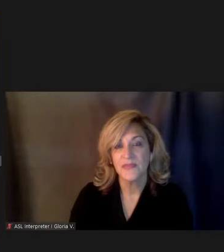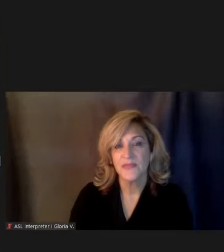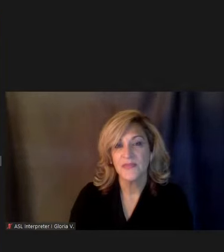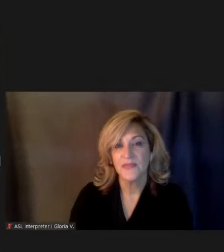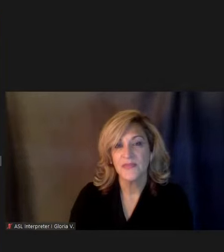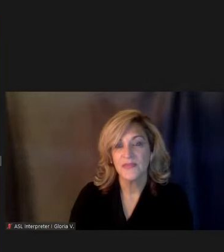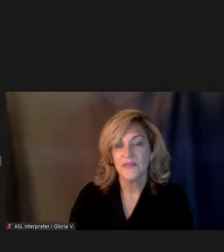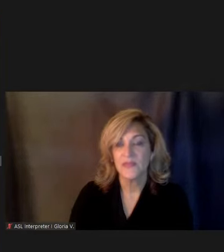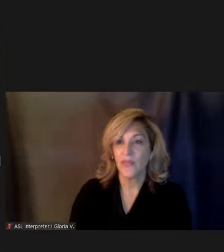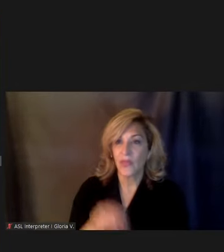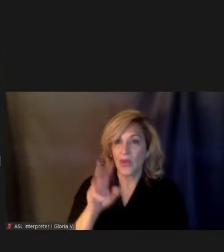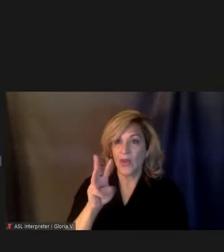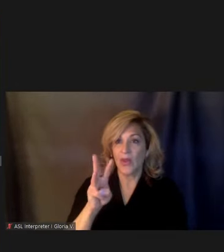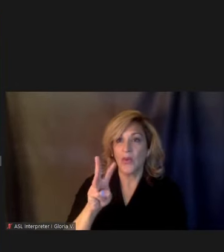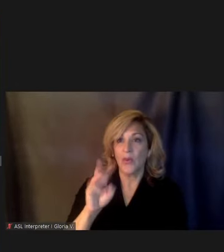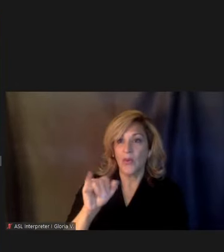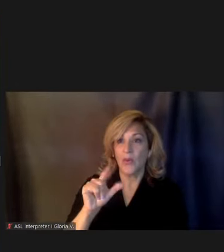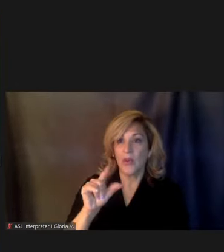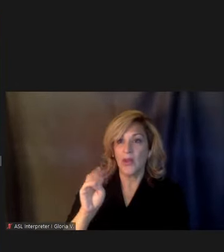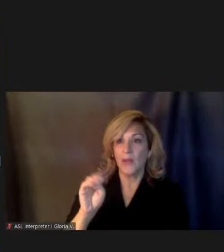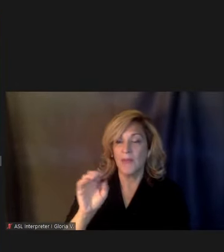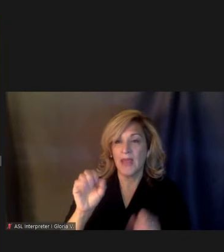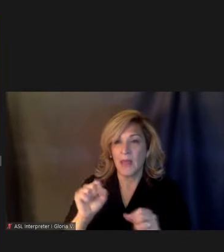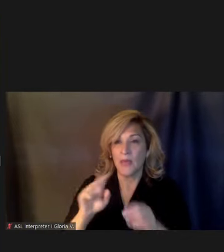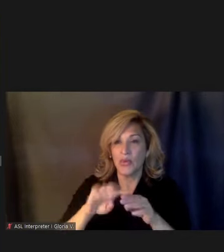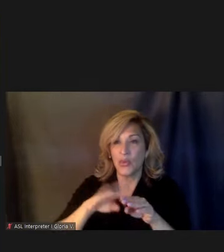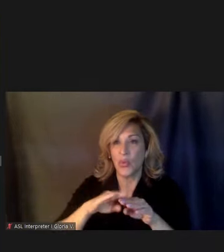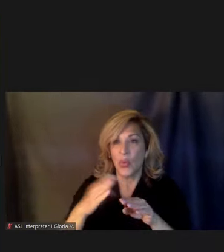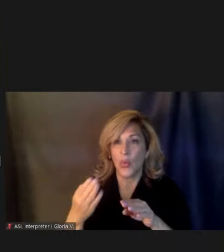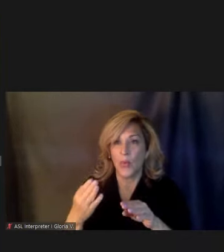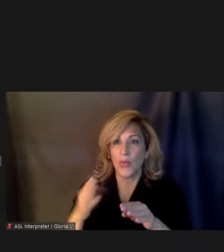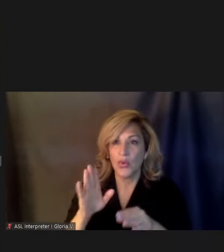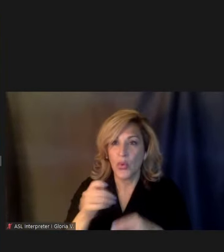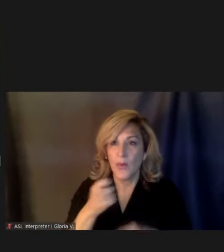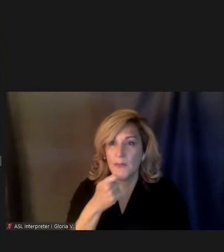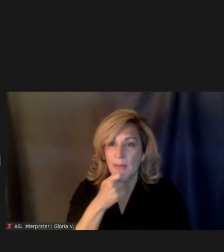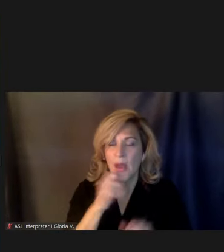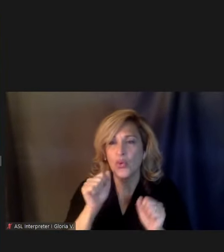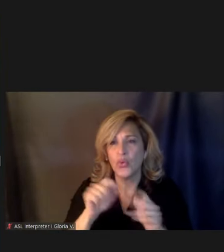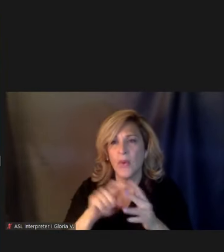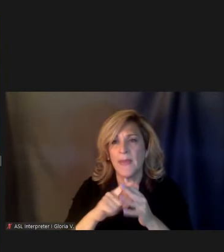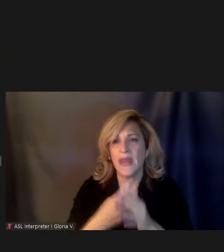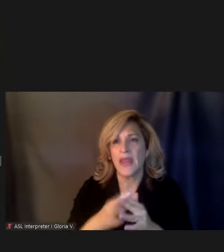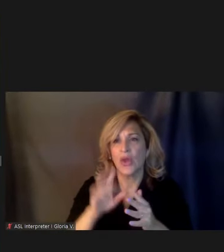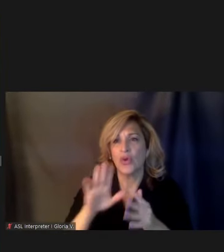William, if you're able to unmute yourself, you can begin your remarks.